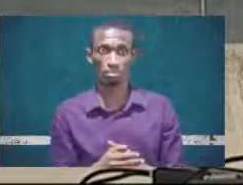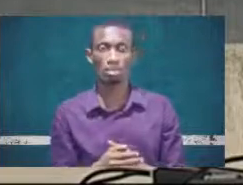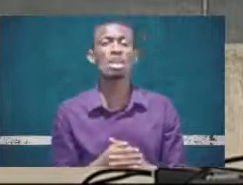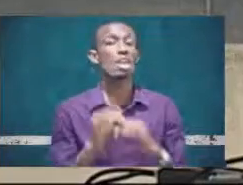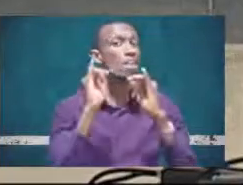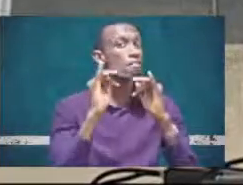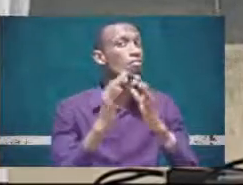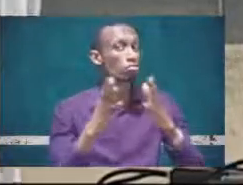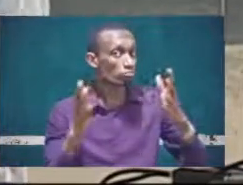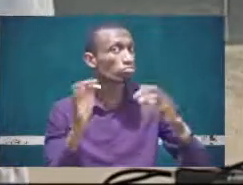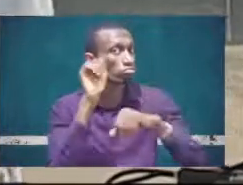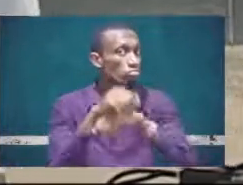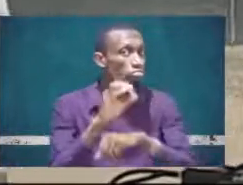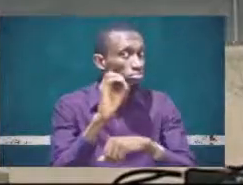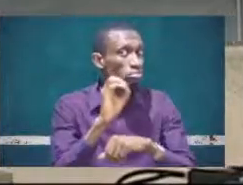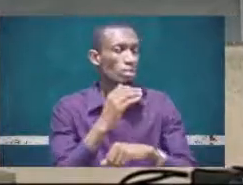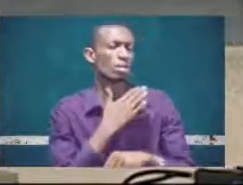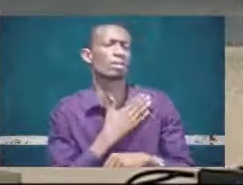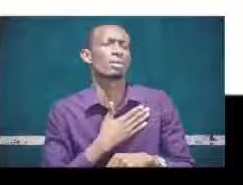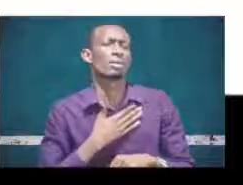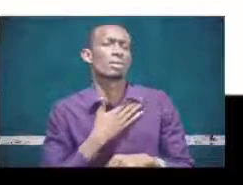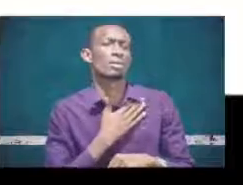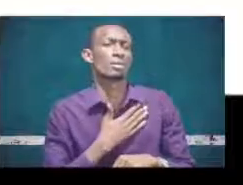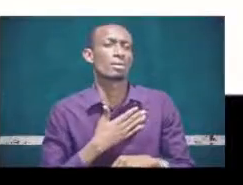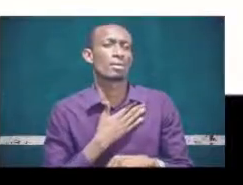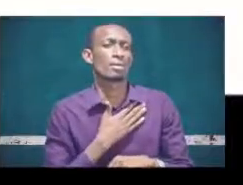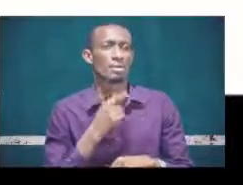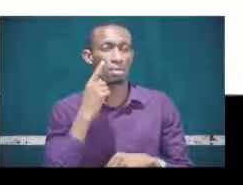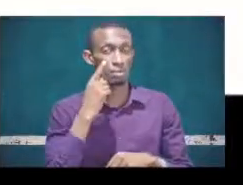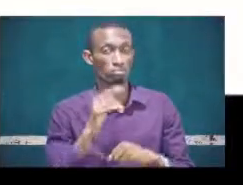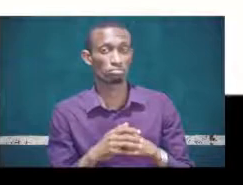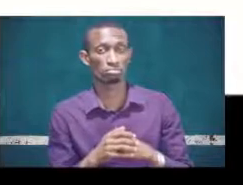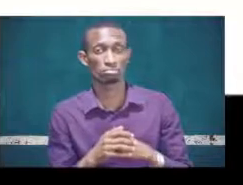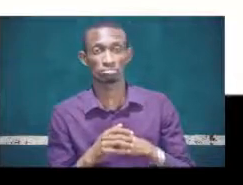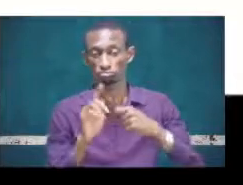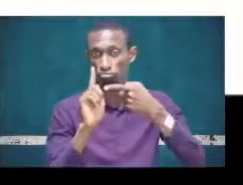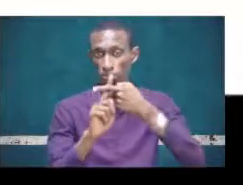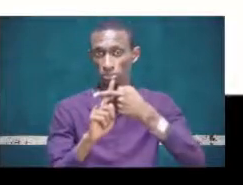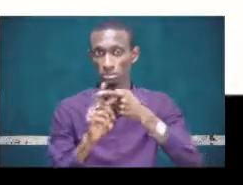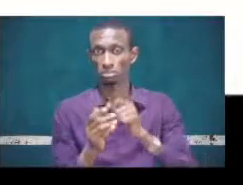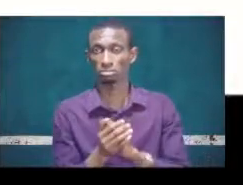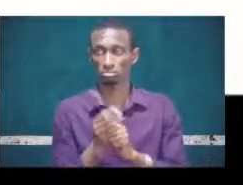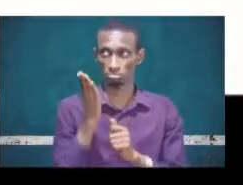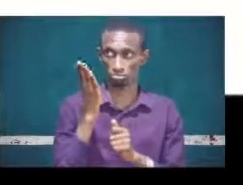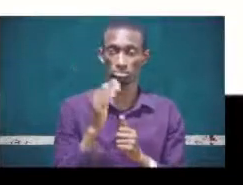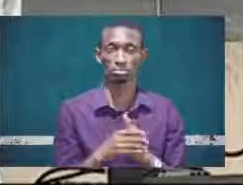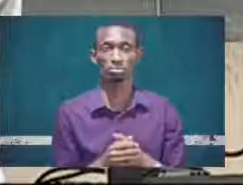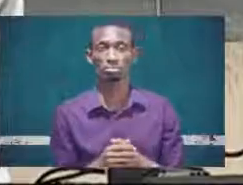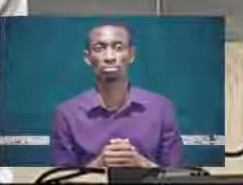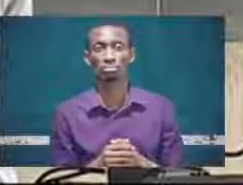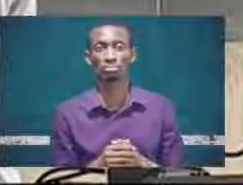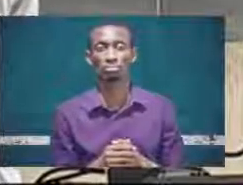greater than 0, please, the positive interval is this